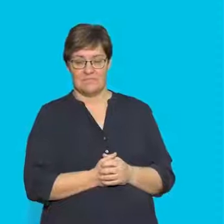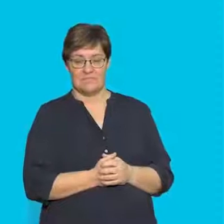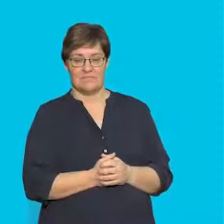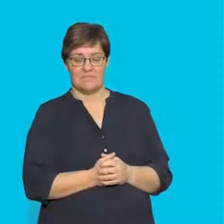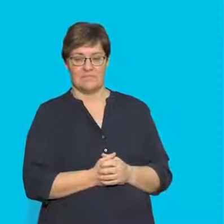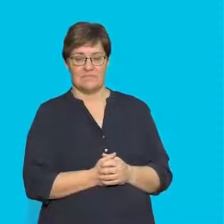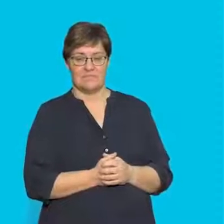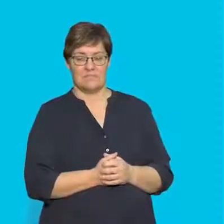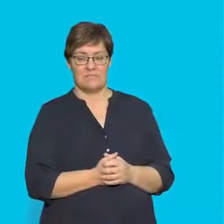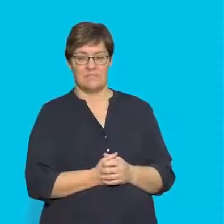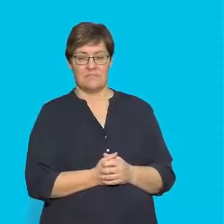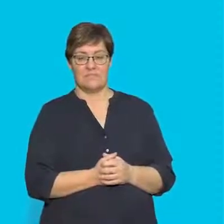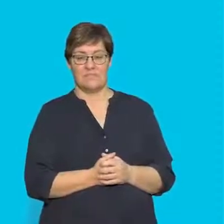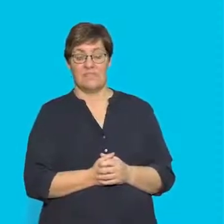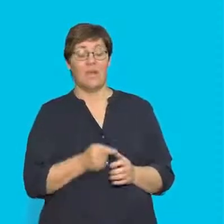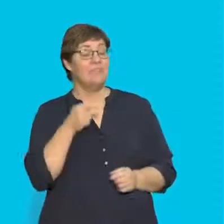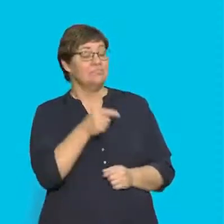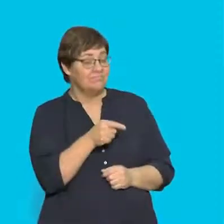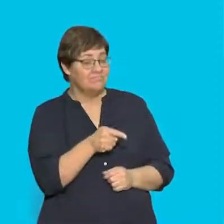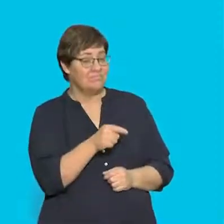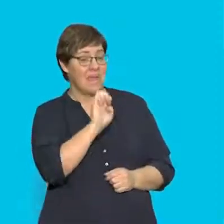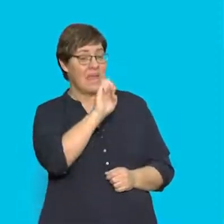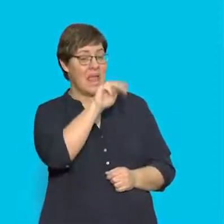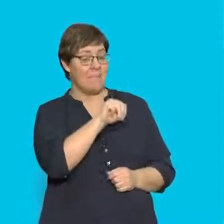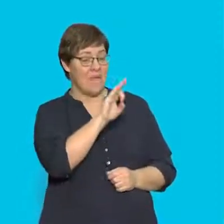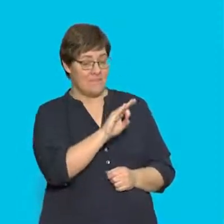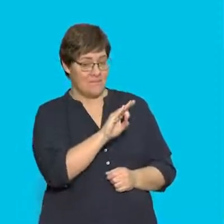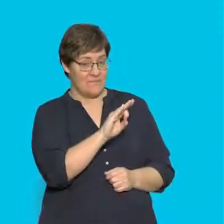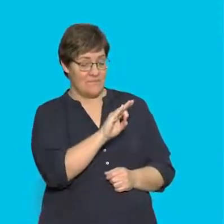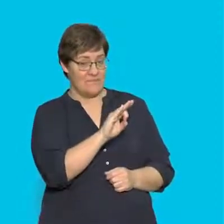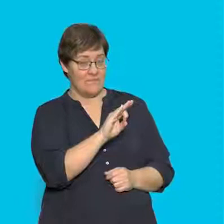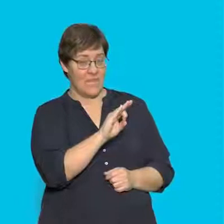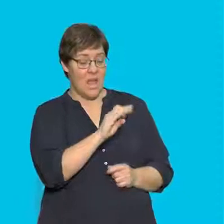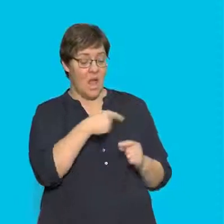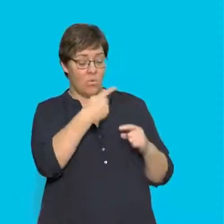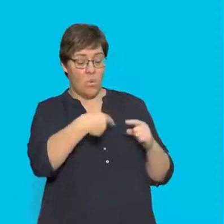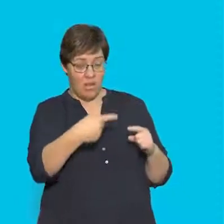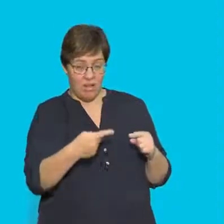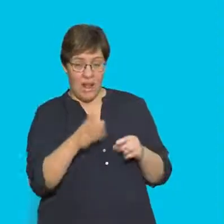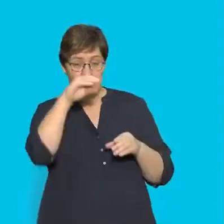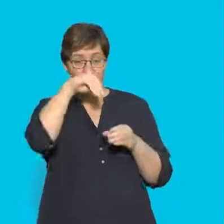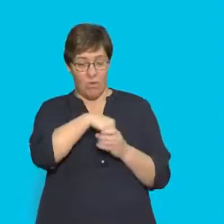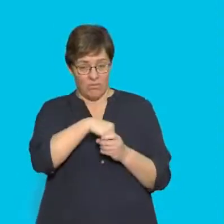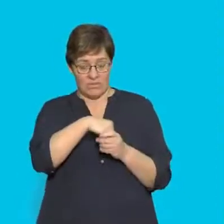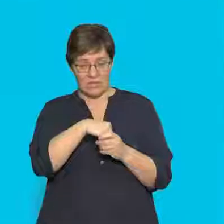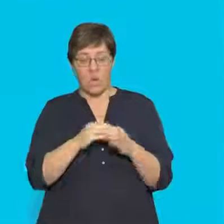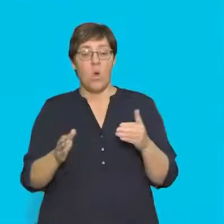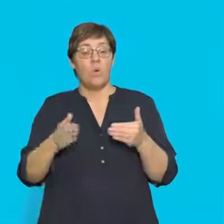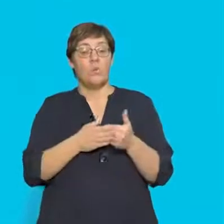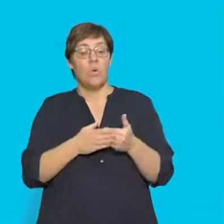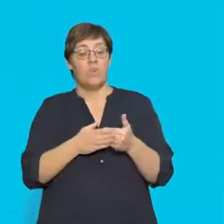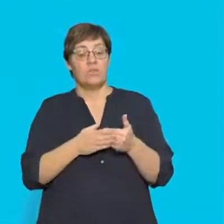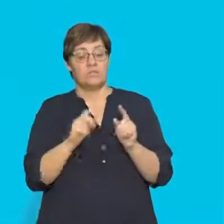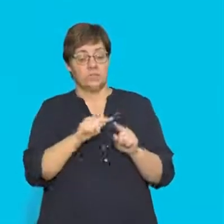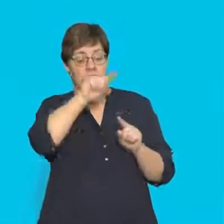Now, if that potential difference is across a coil that's part of a closed circuit, well, then